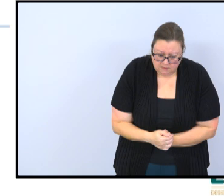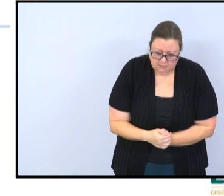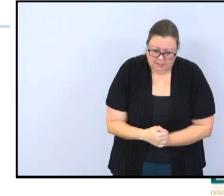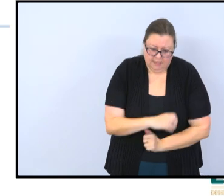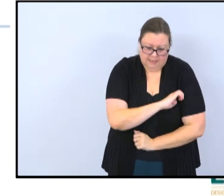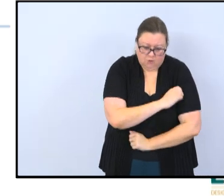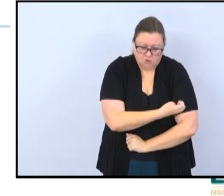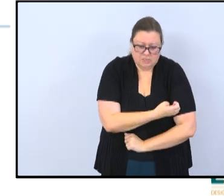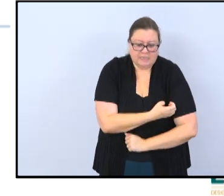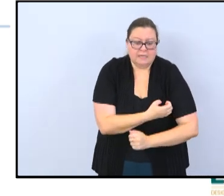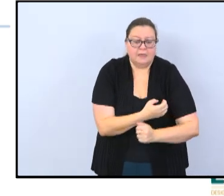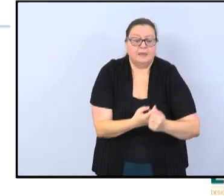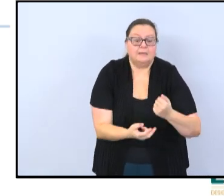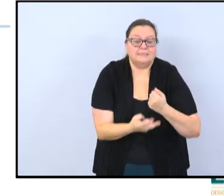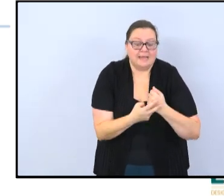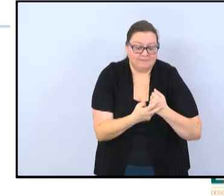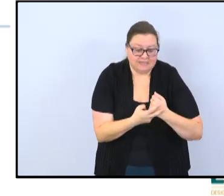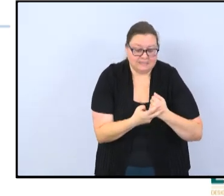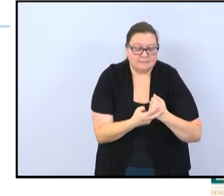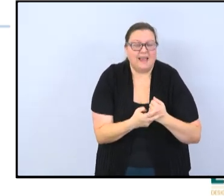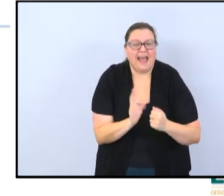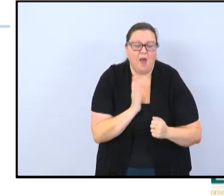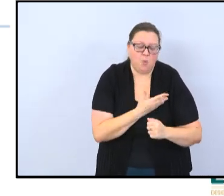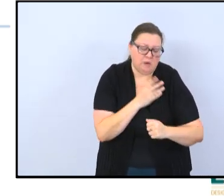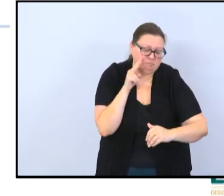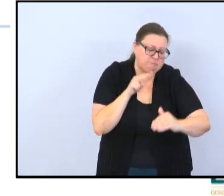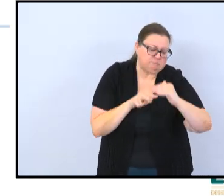Energy savings, this is what's from the preliminary energy report.